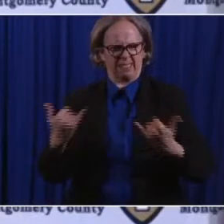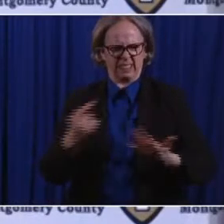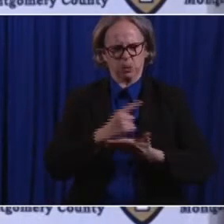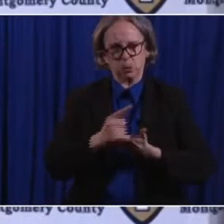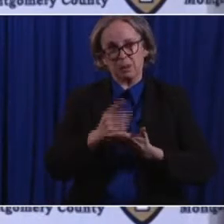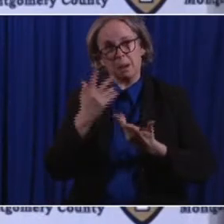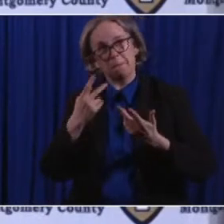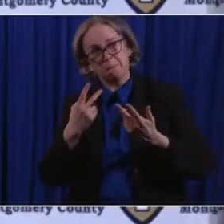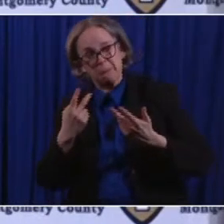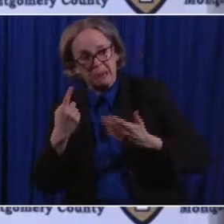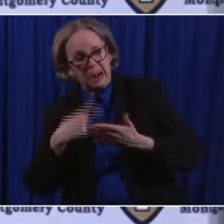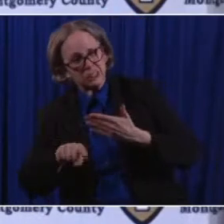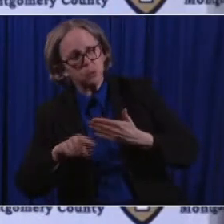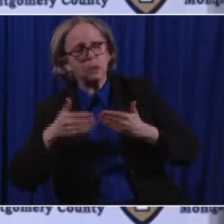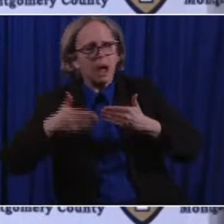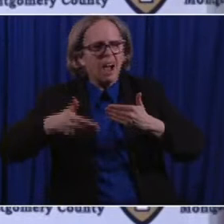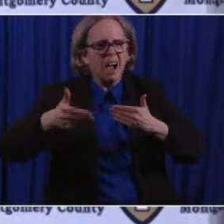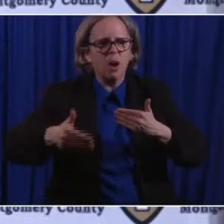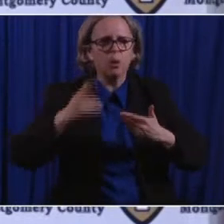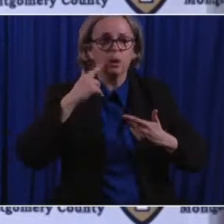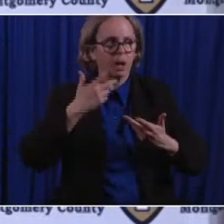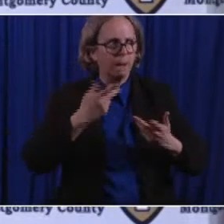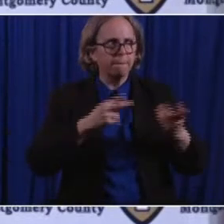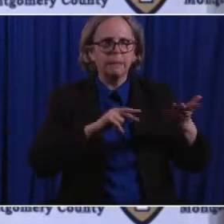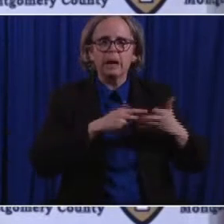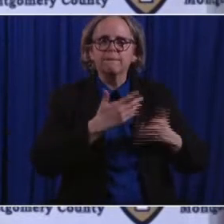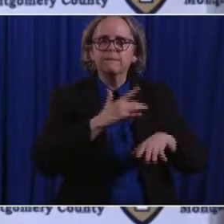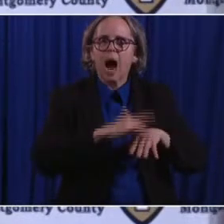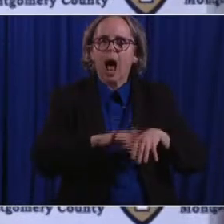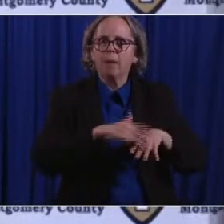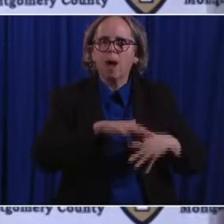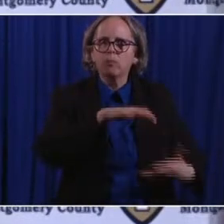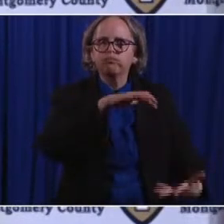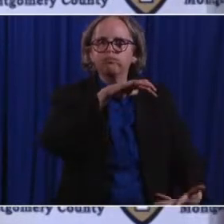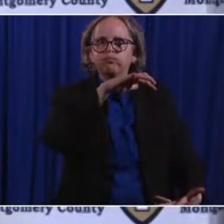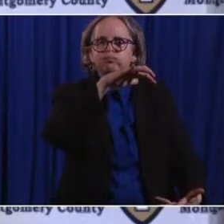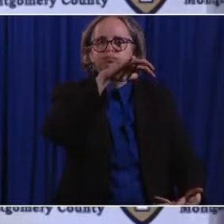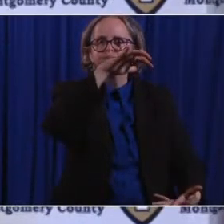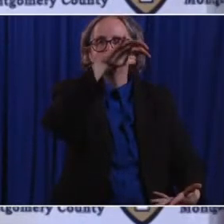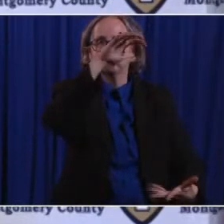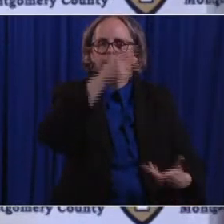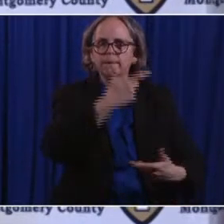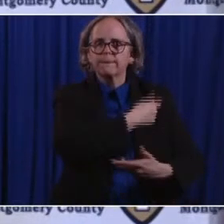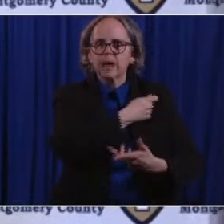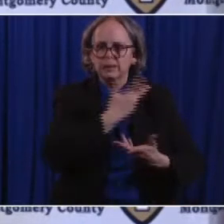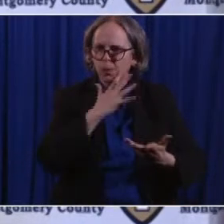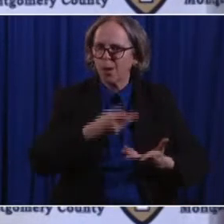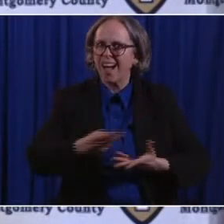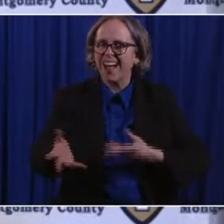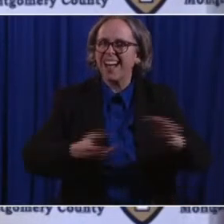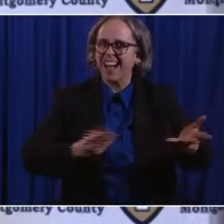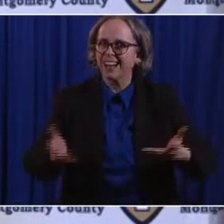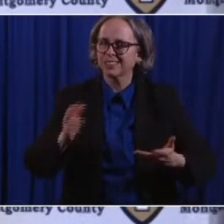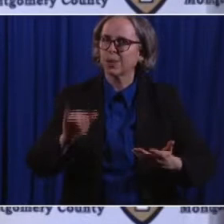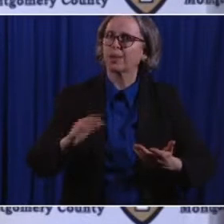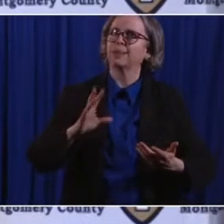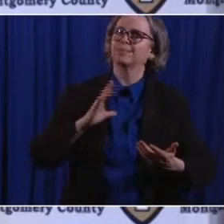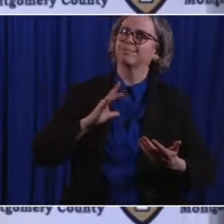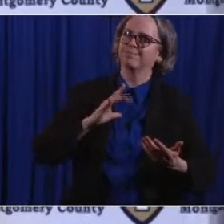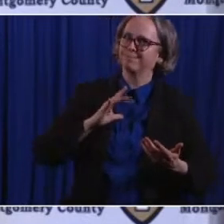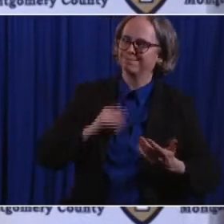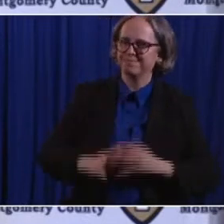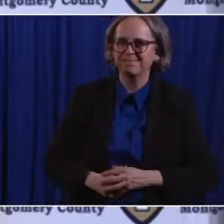future, significant increase in the amount of vaccine. So we have